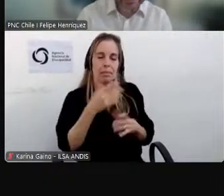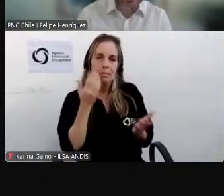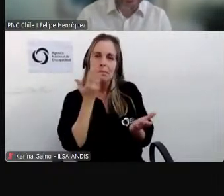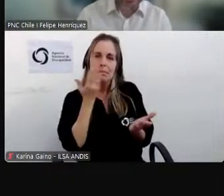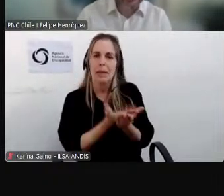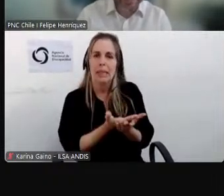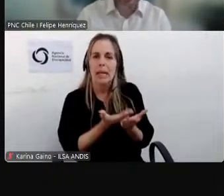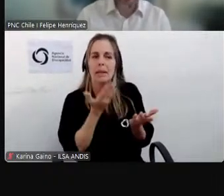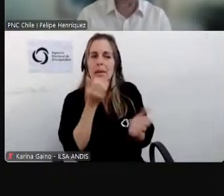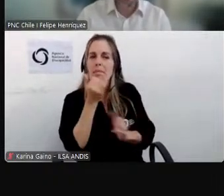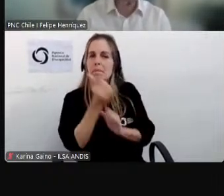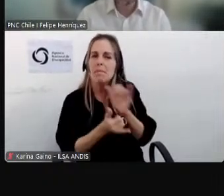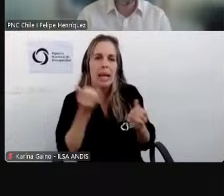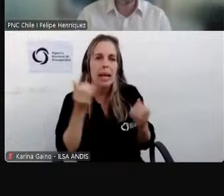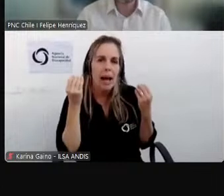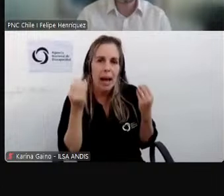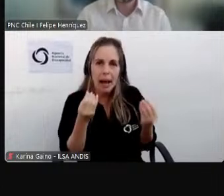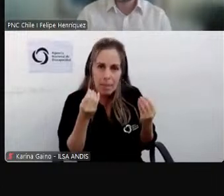of contact.